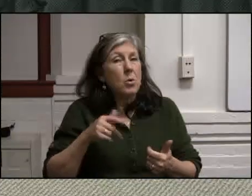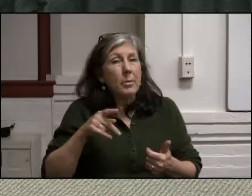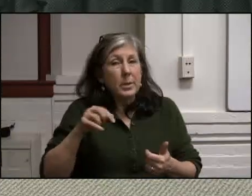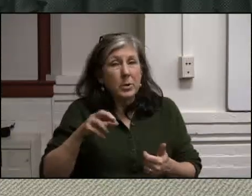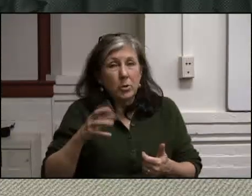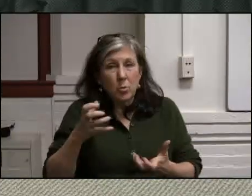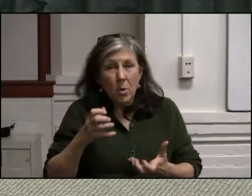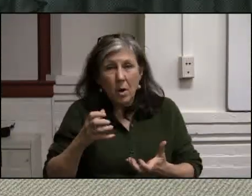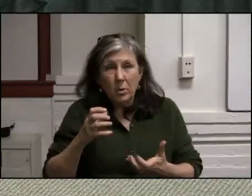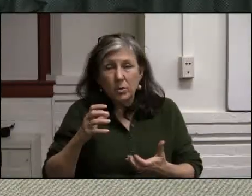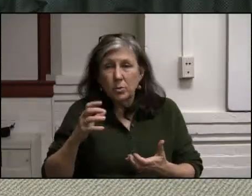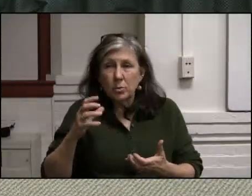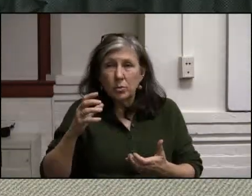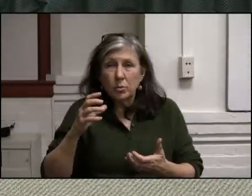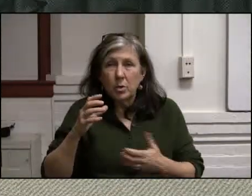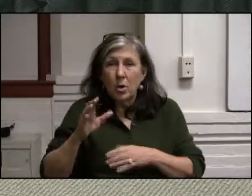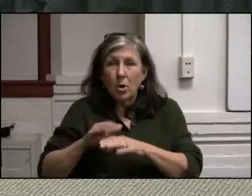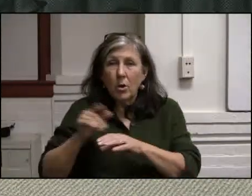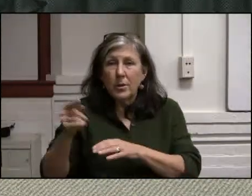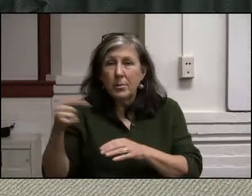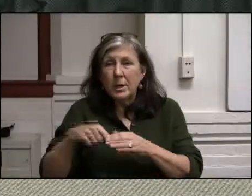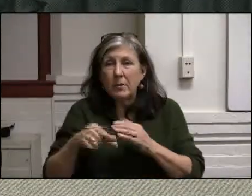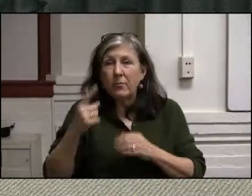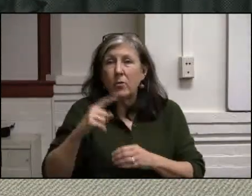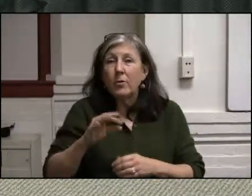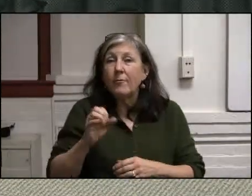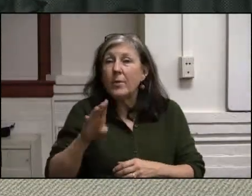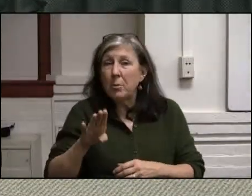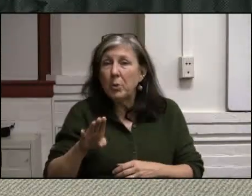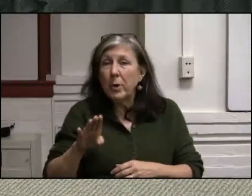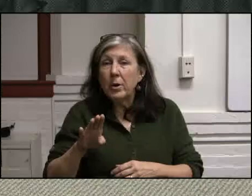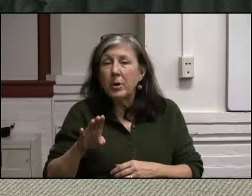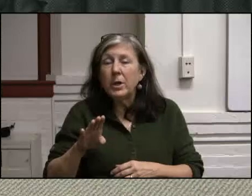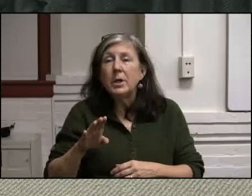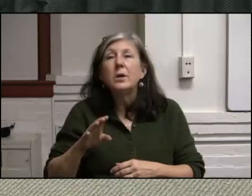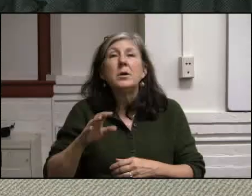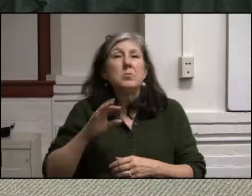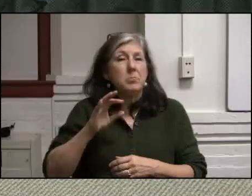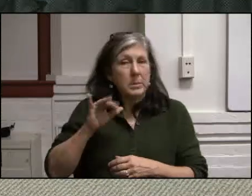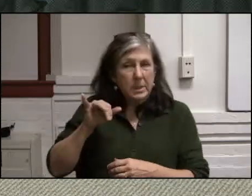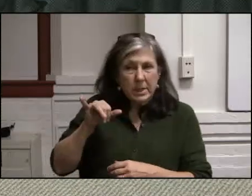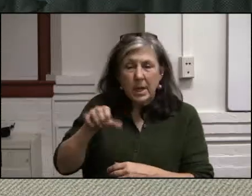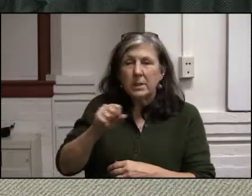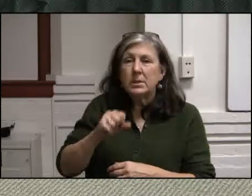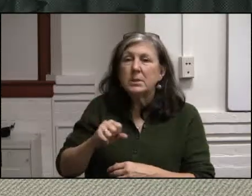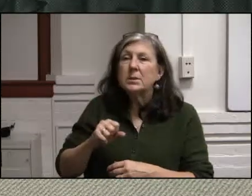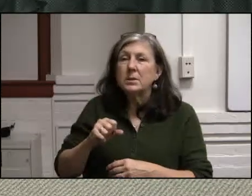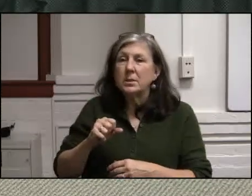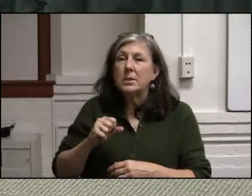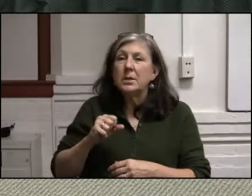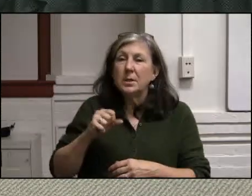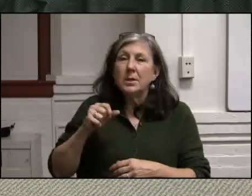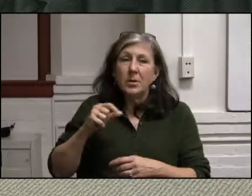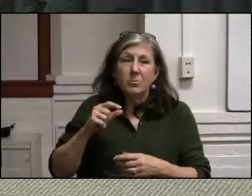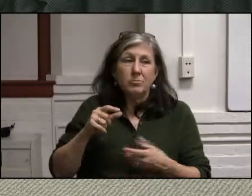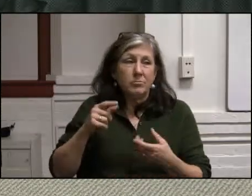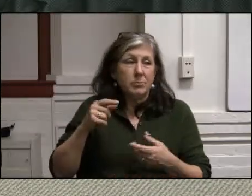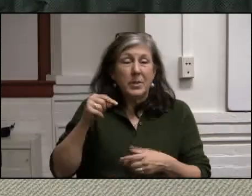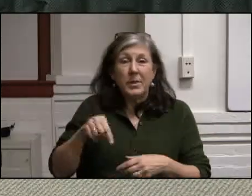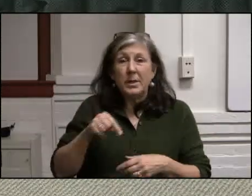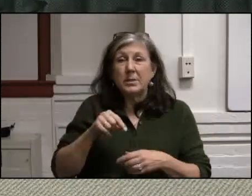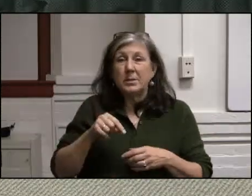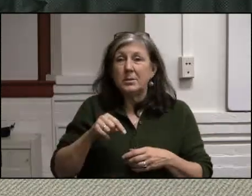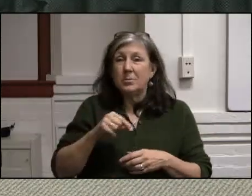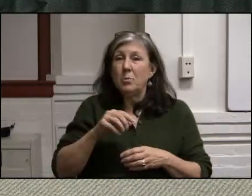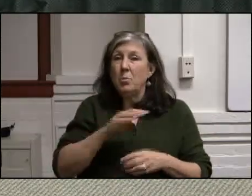of this board's goals for the year Yes. to improve that service, we could have them come in February when this board is still the board, and we could